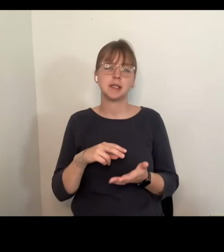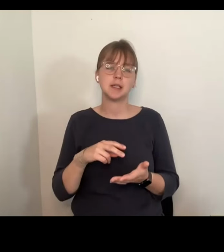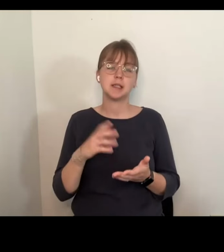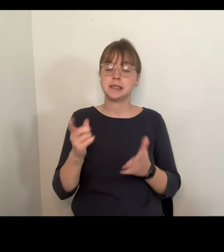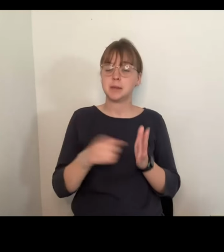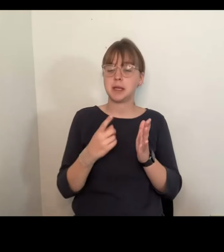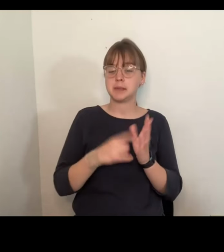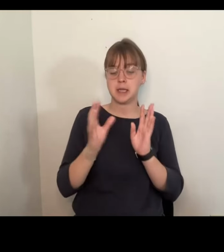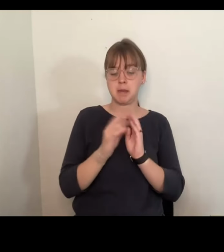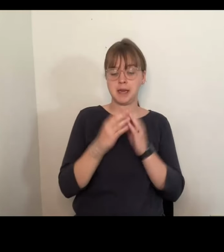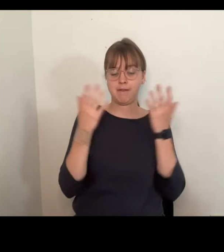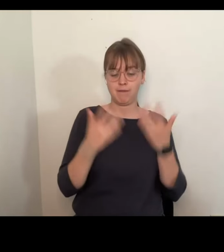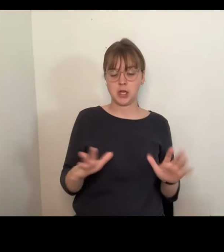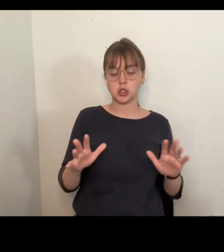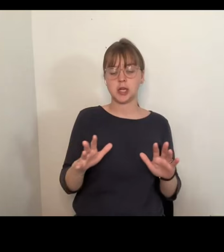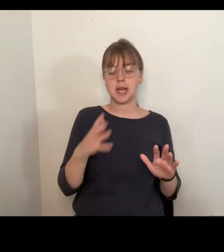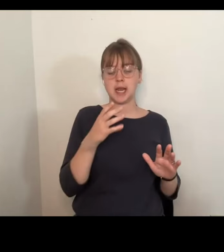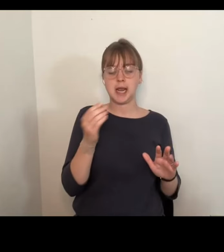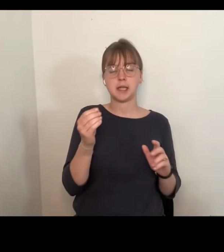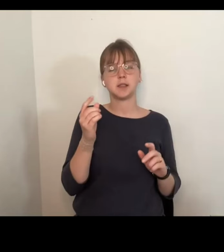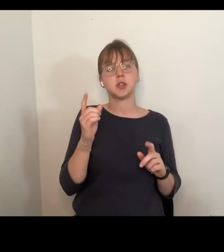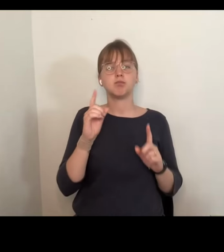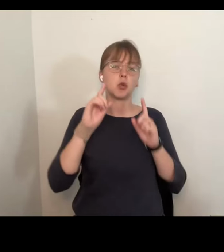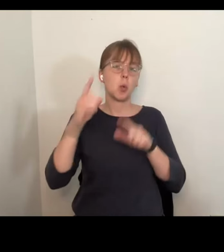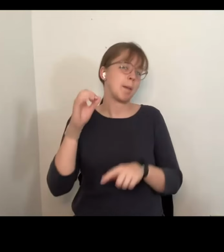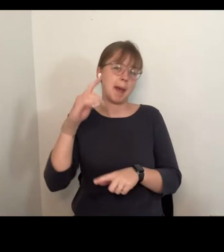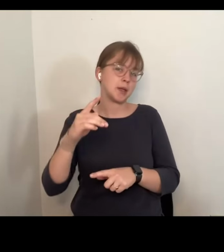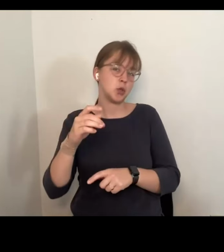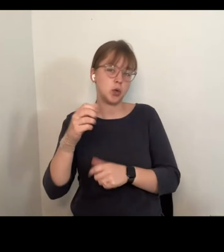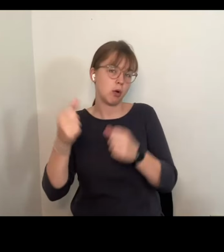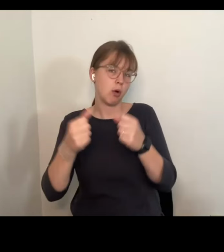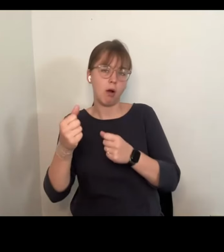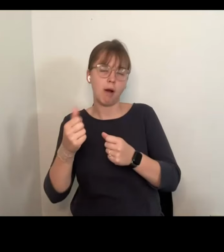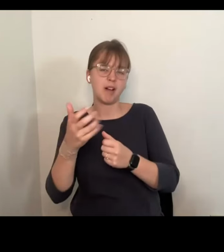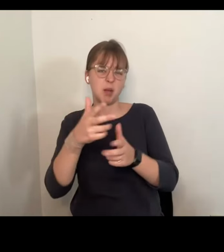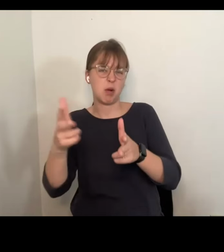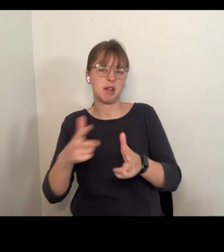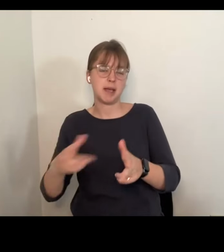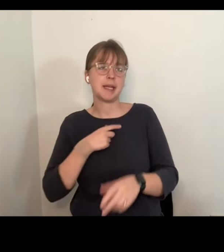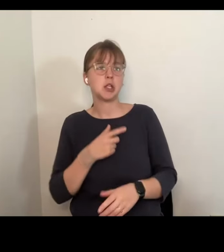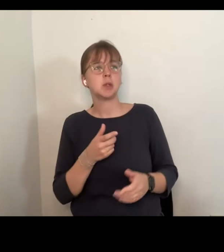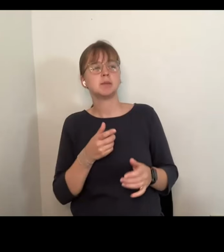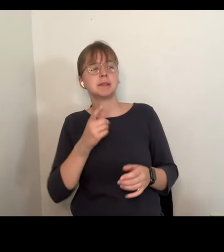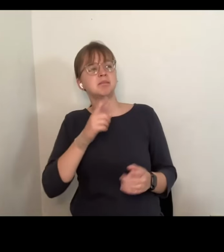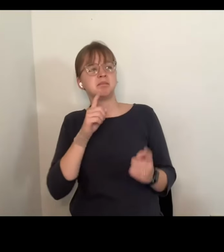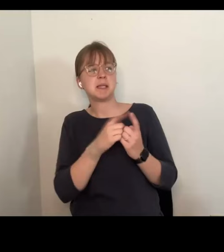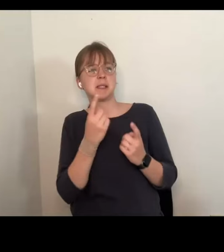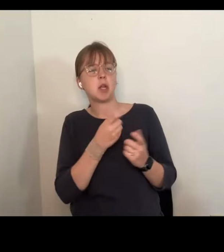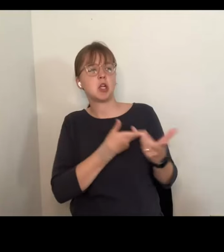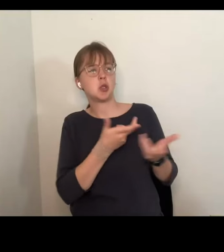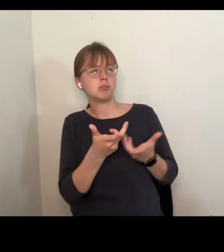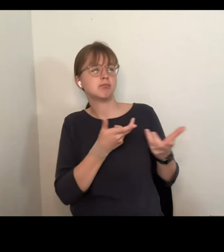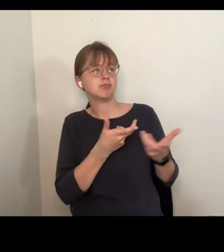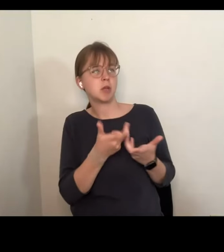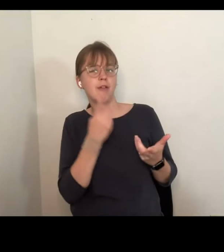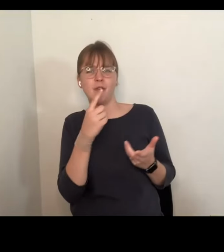the meeting. There's so much value in that, and it happens. And we are, even our community events, we're getting back in person about 50% of the time